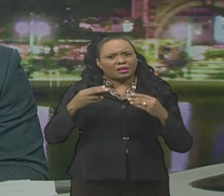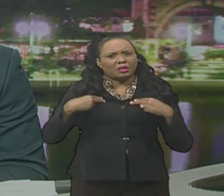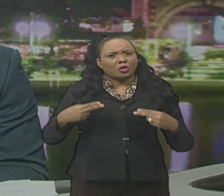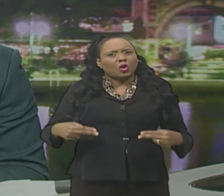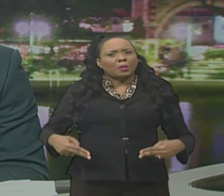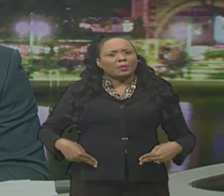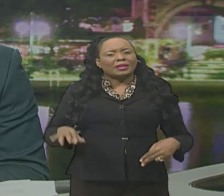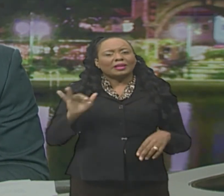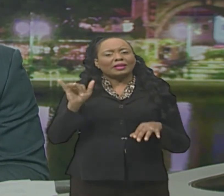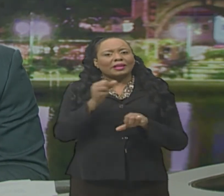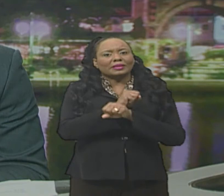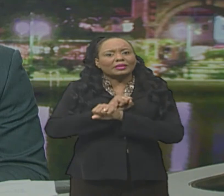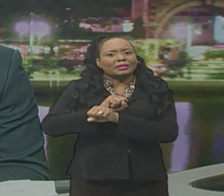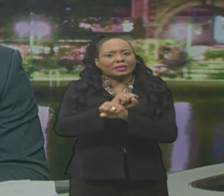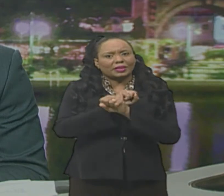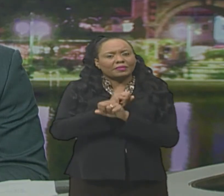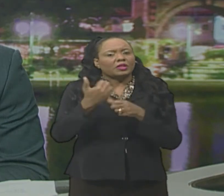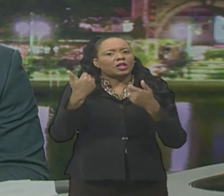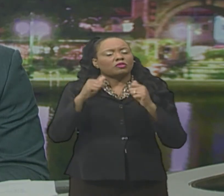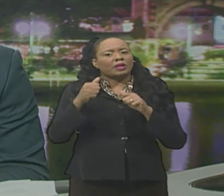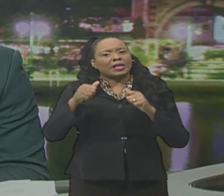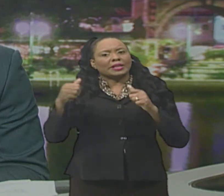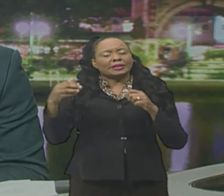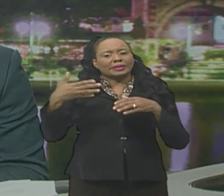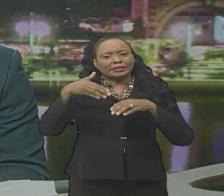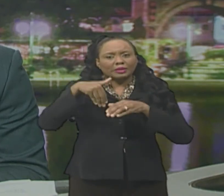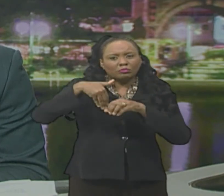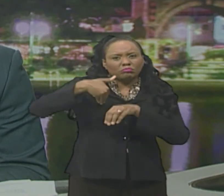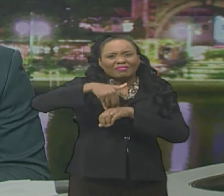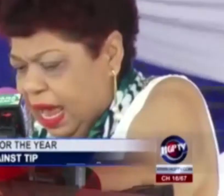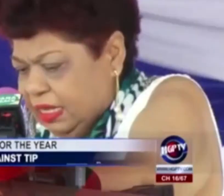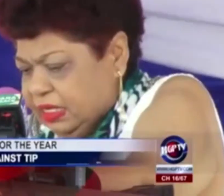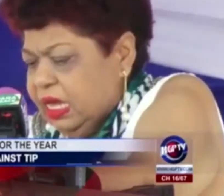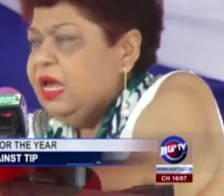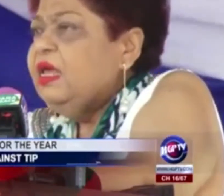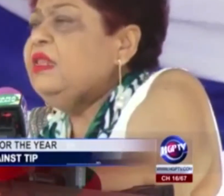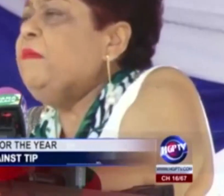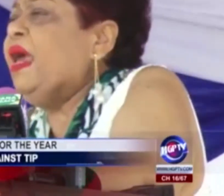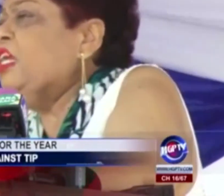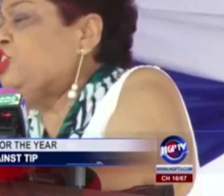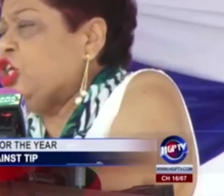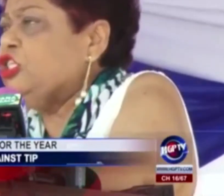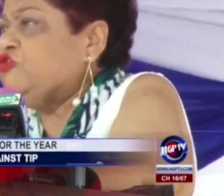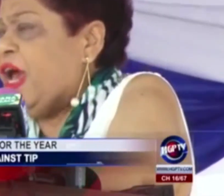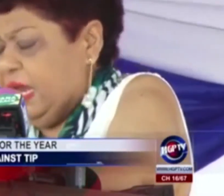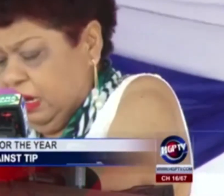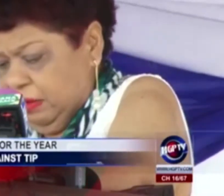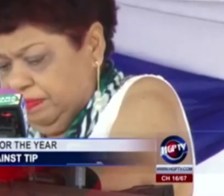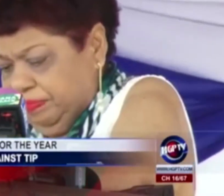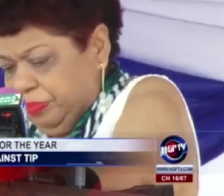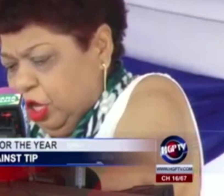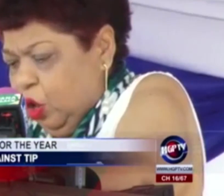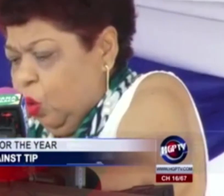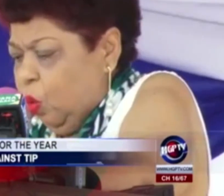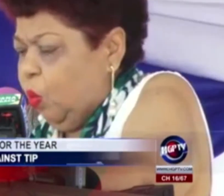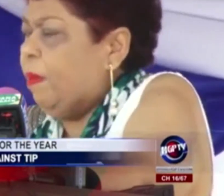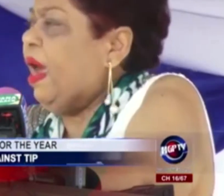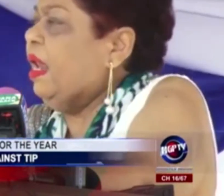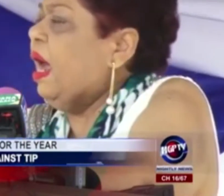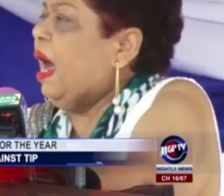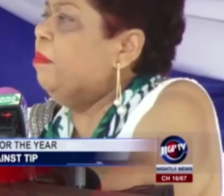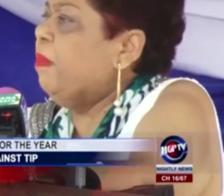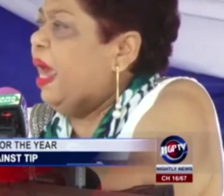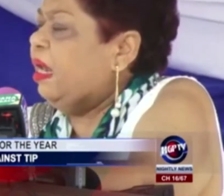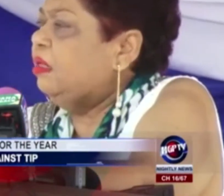the efforts of the government to combat the scourge. Minister of Social Protection Amna Ali is concerned about the high rate